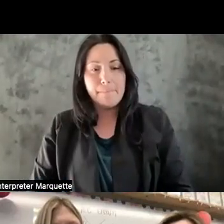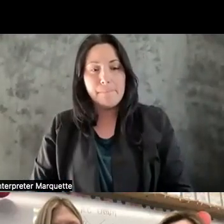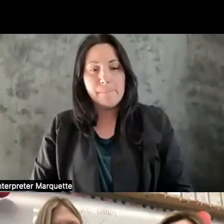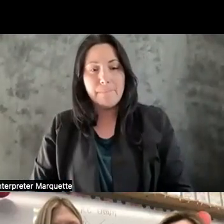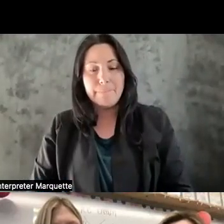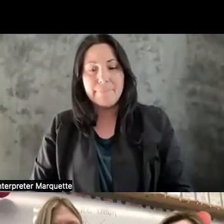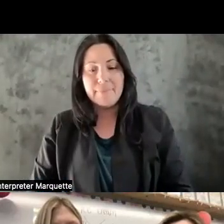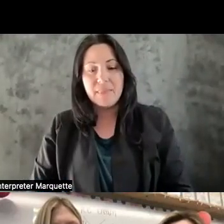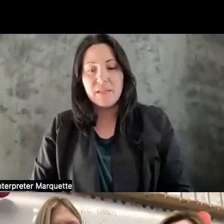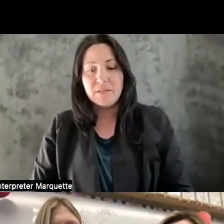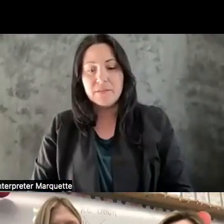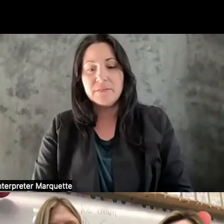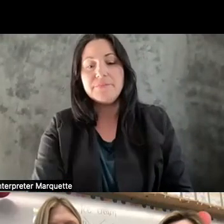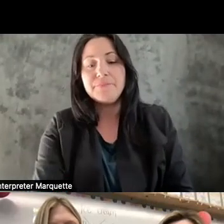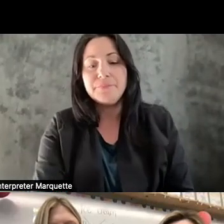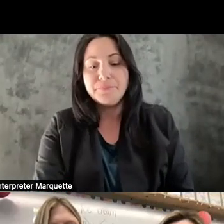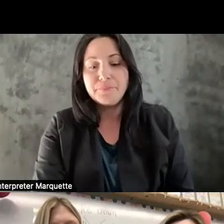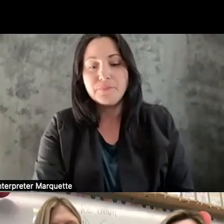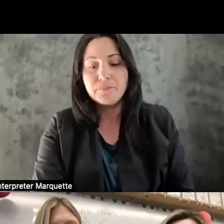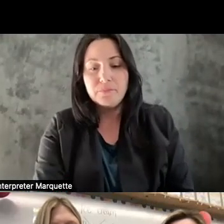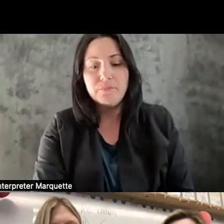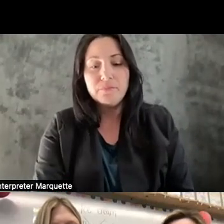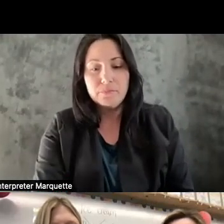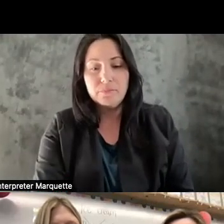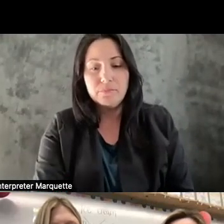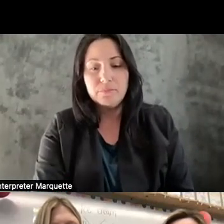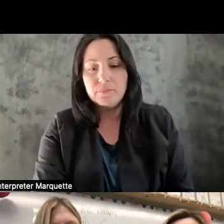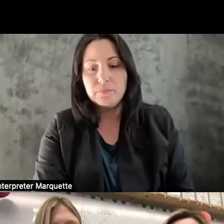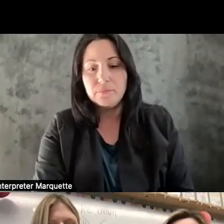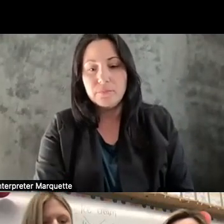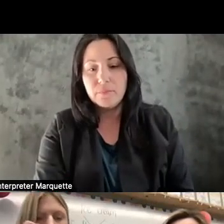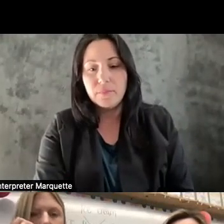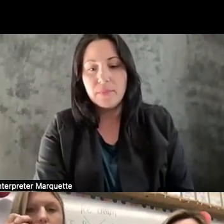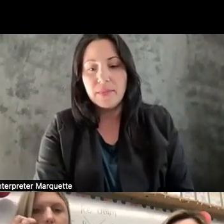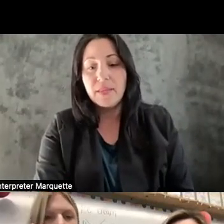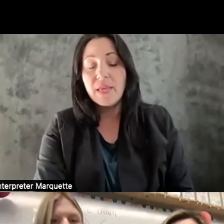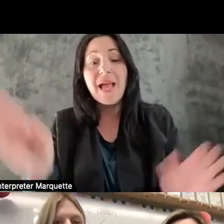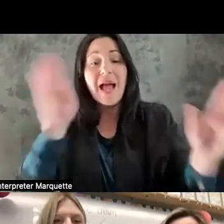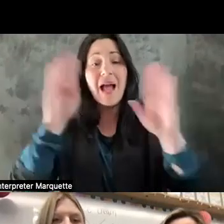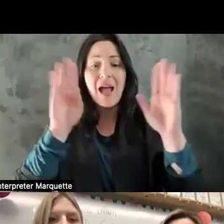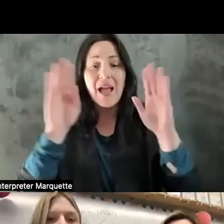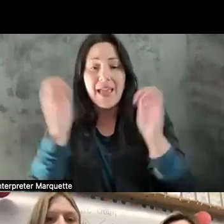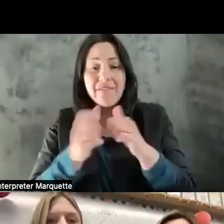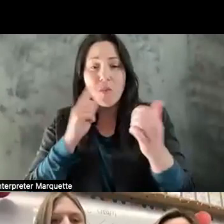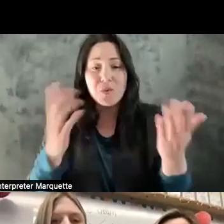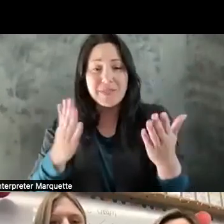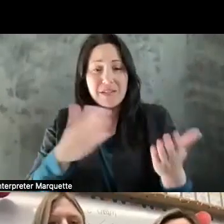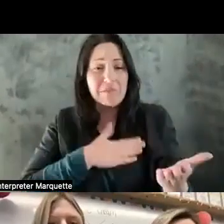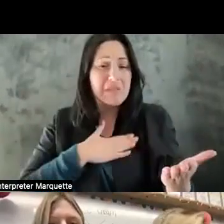Okay. Before we begin, I'm just going to ask if you are watching us today, can you please keep